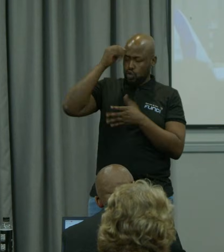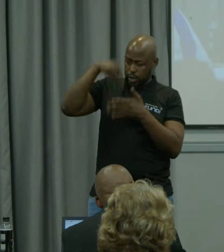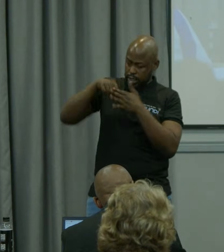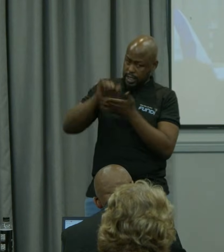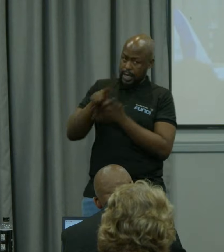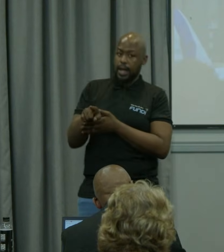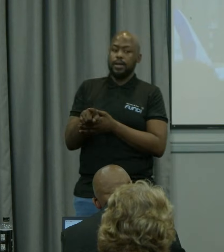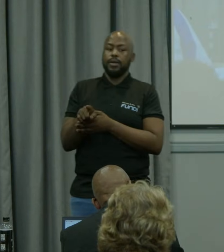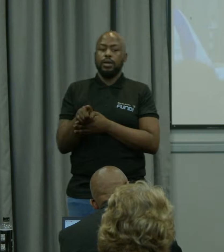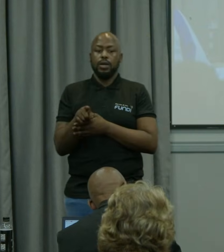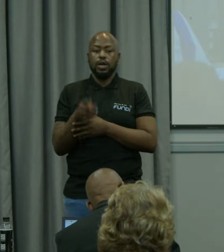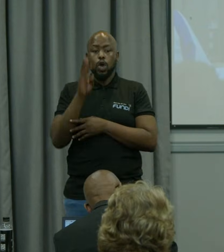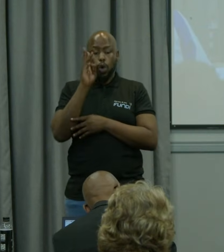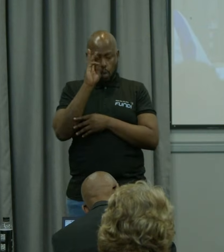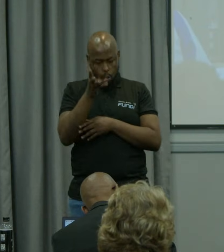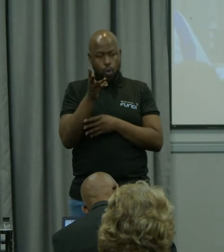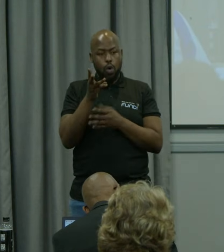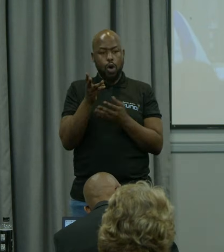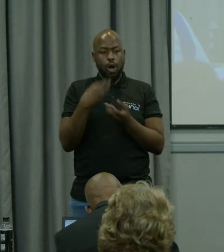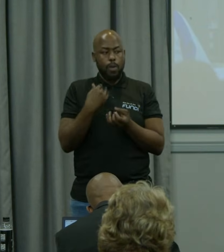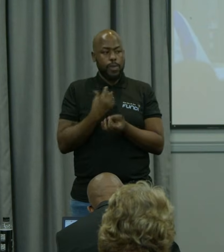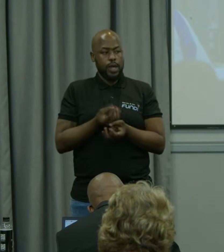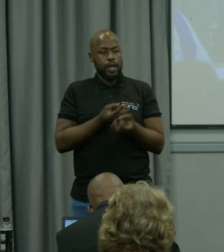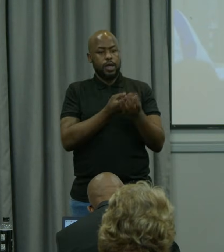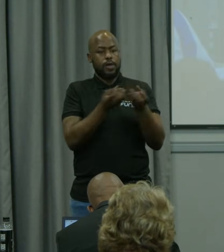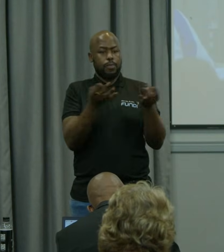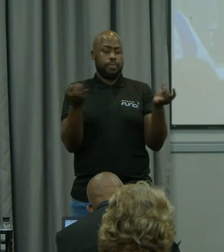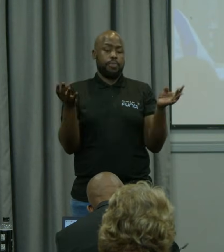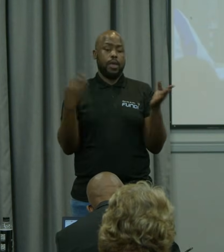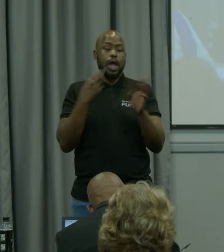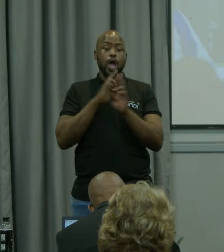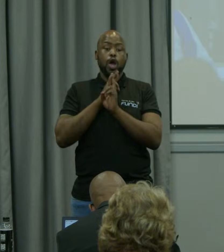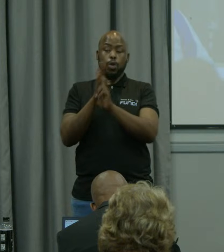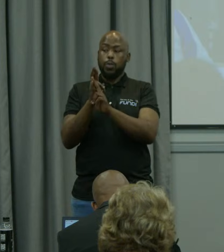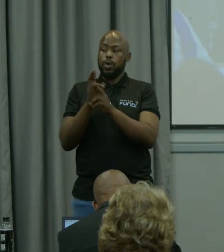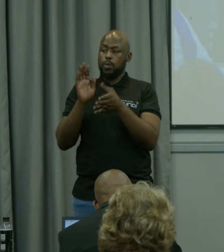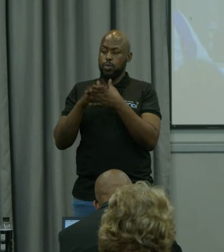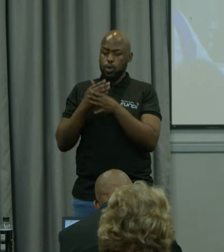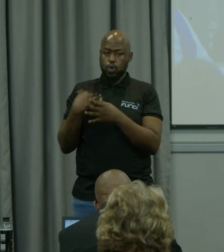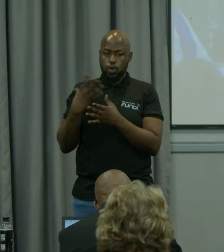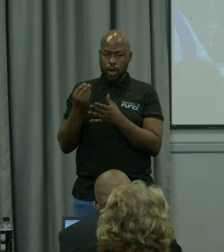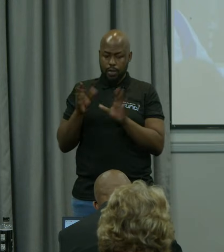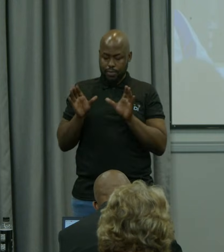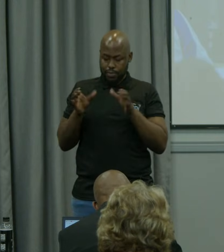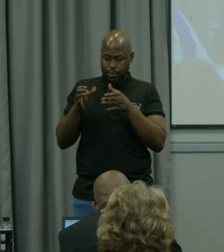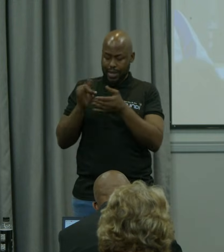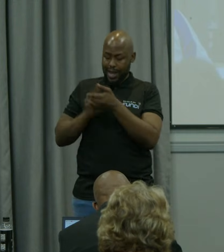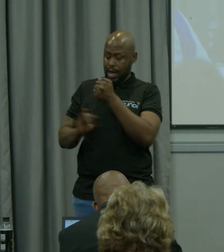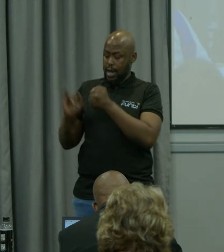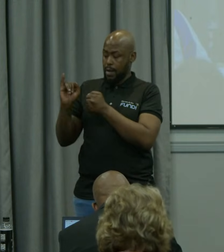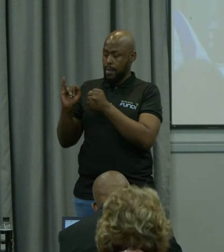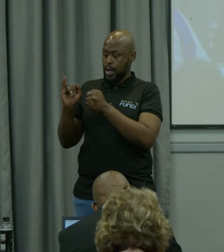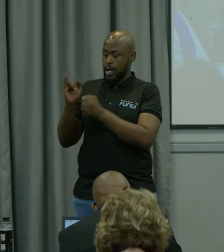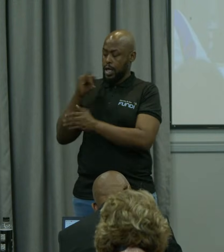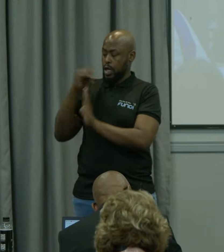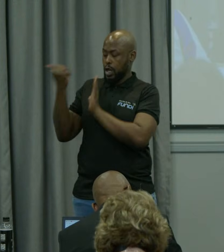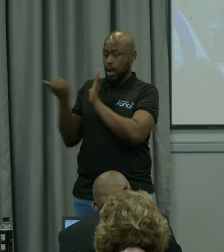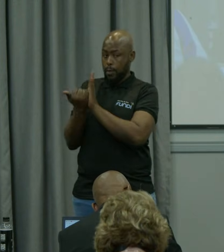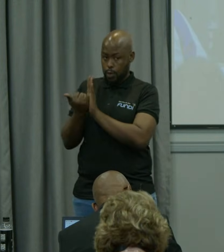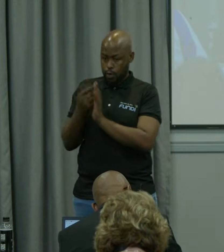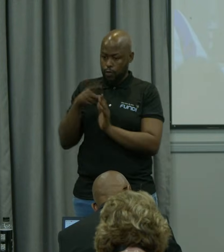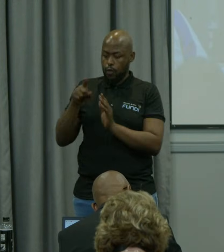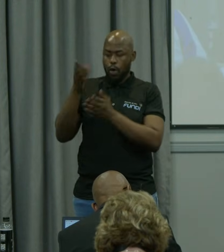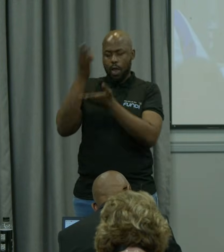process. We will be publishing a report because we have commissioned an independent verification of the